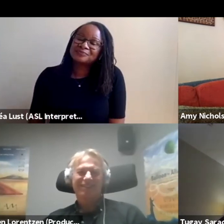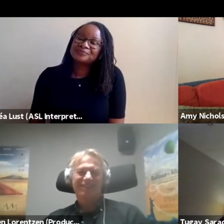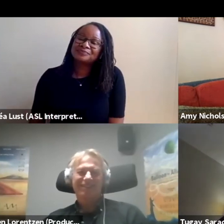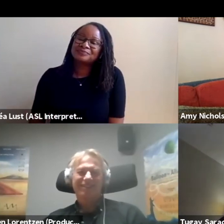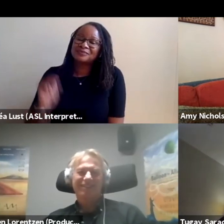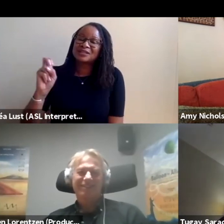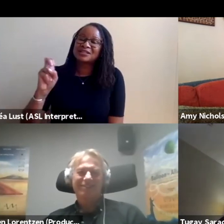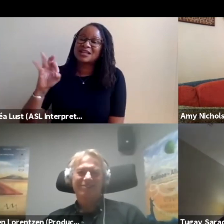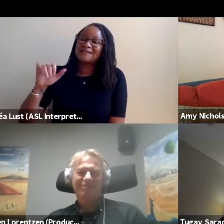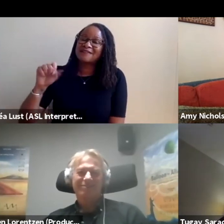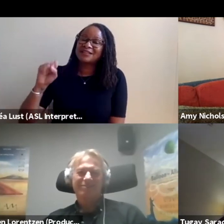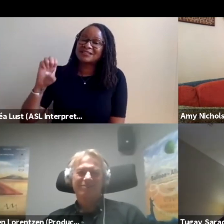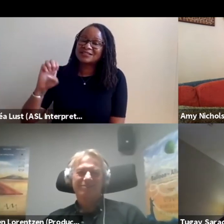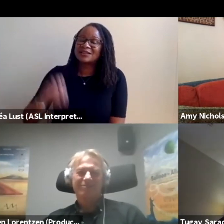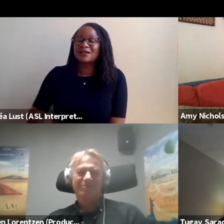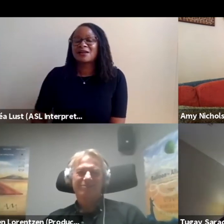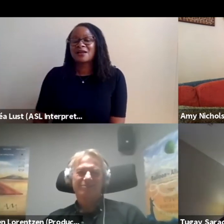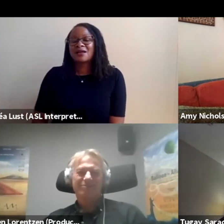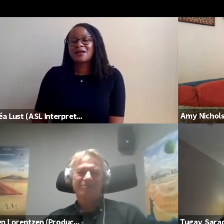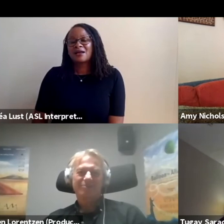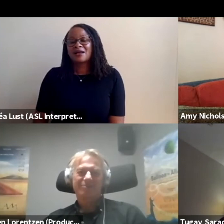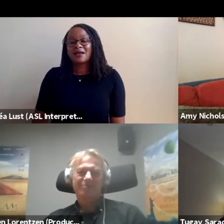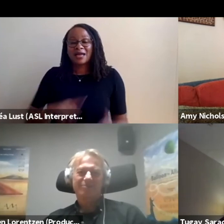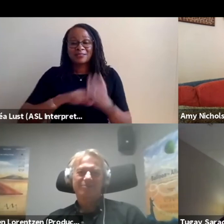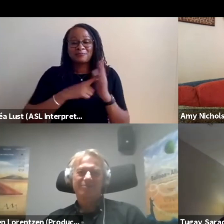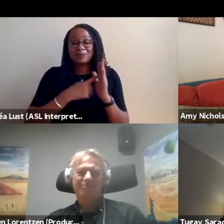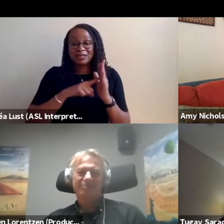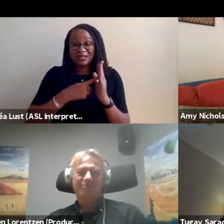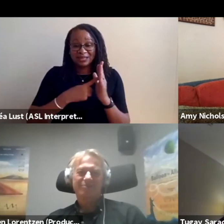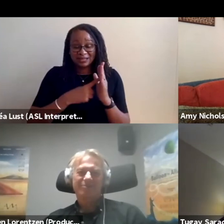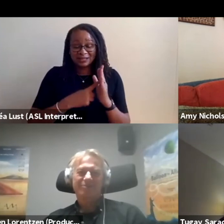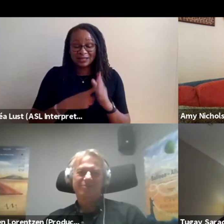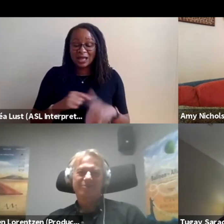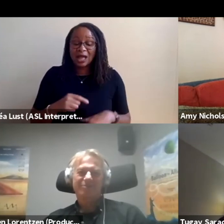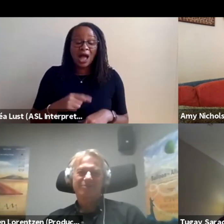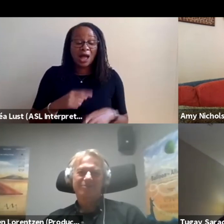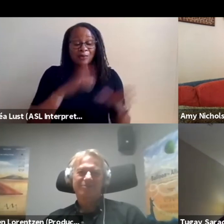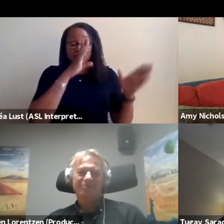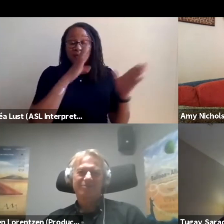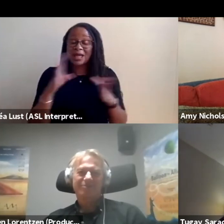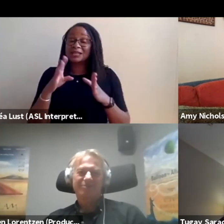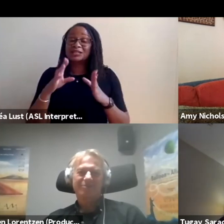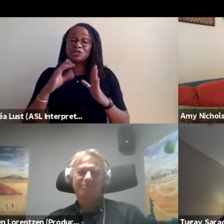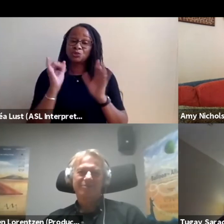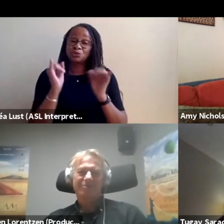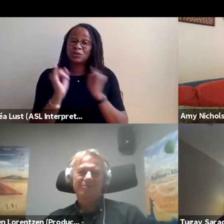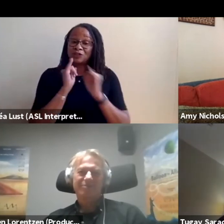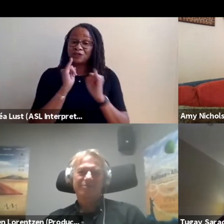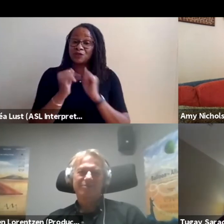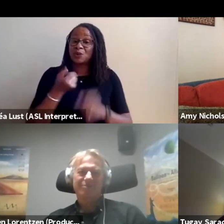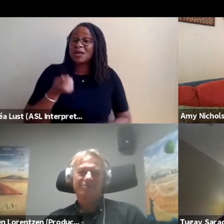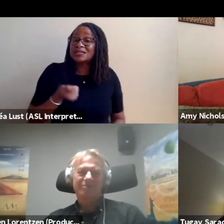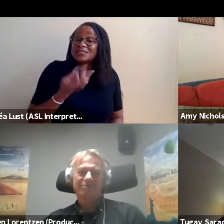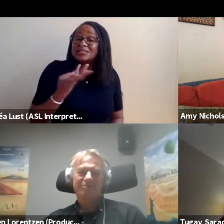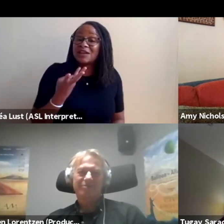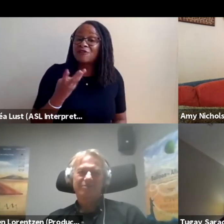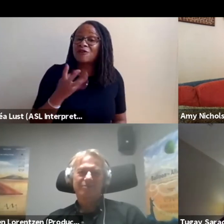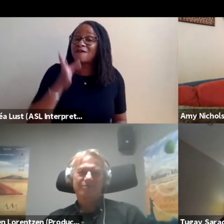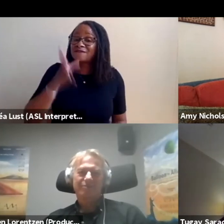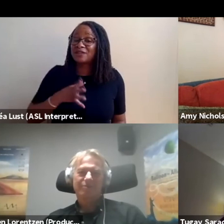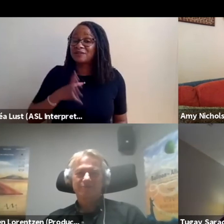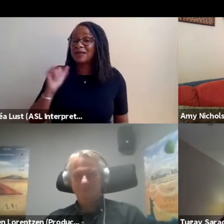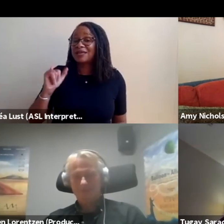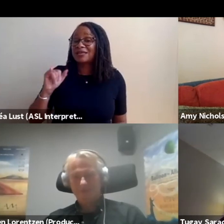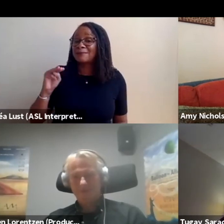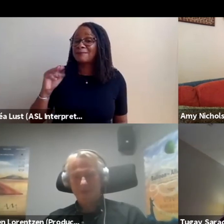the beginning, I was planning to have several female imams in this movie. And I had this idea